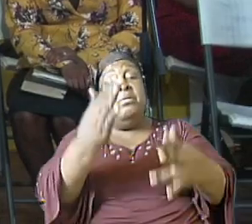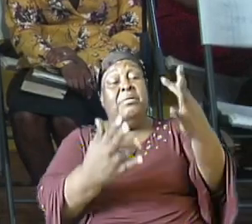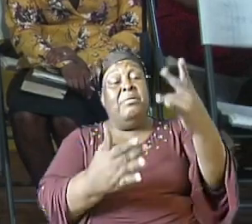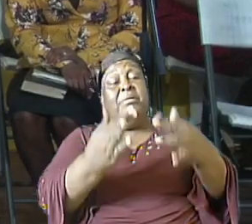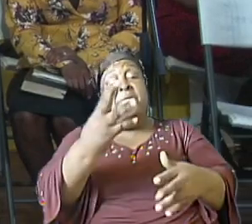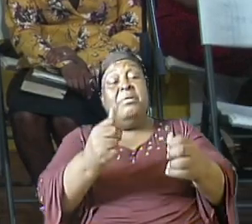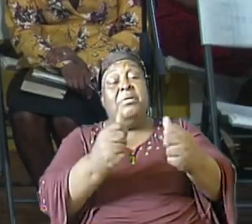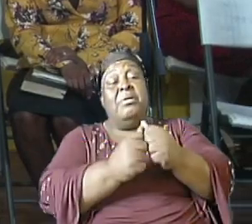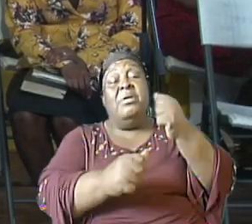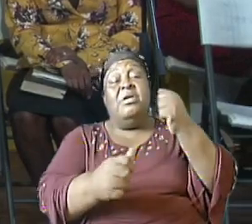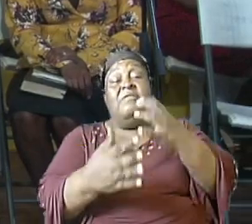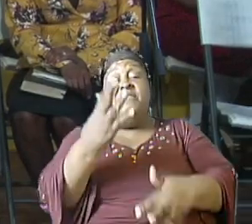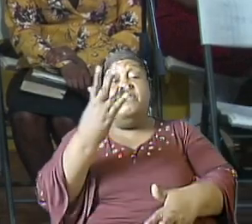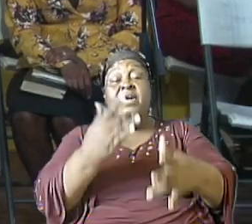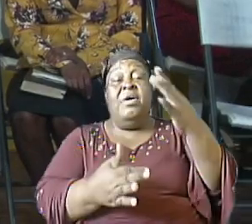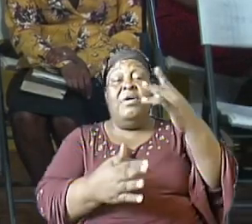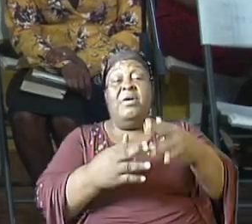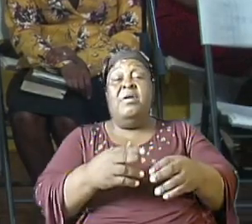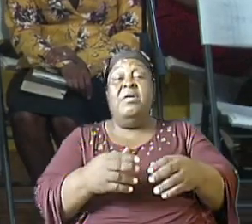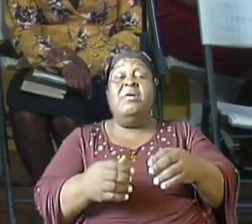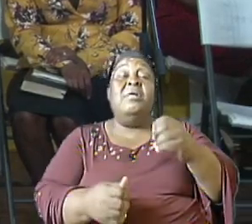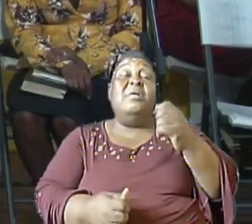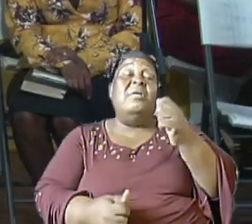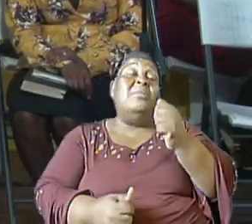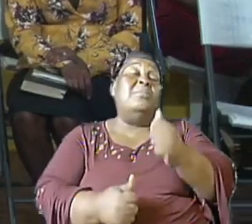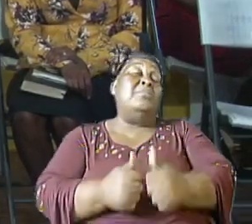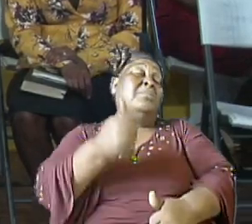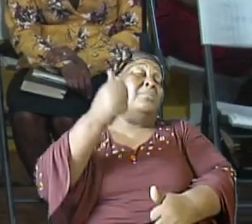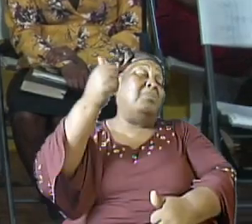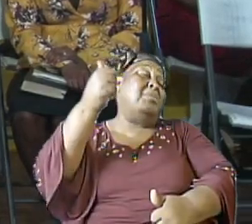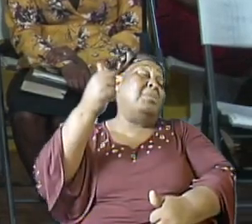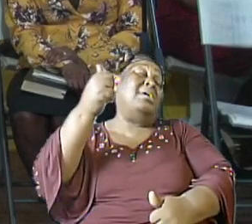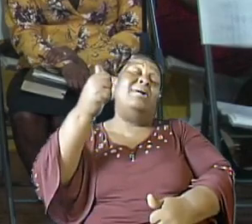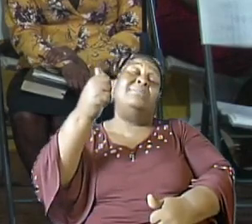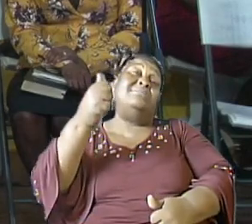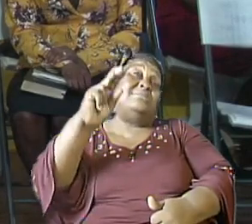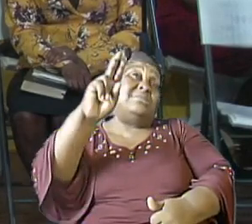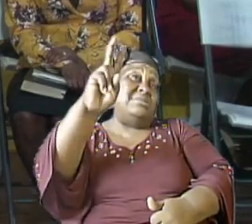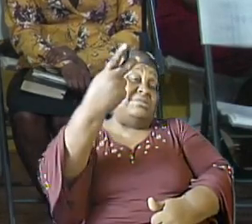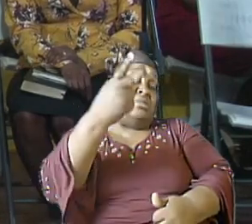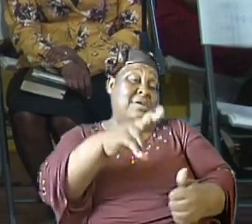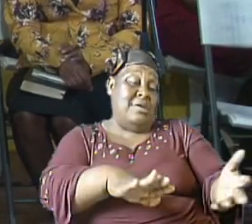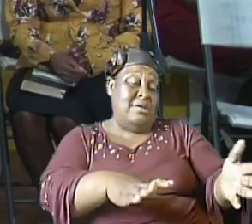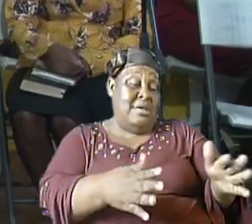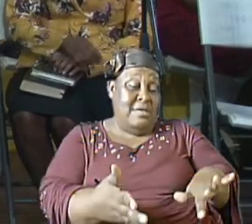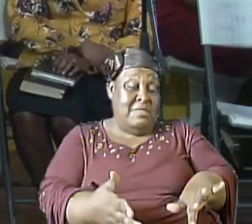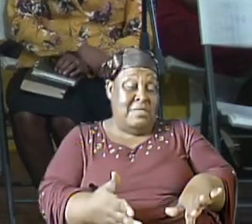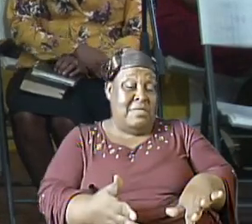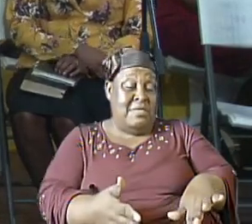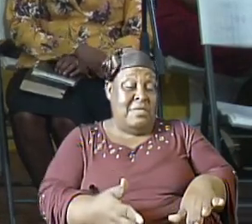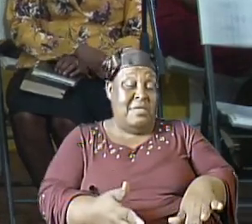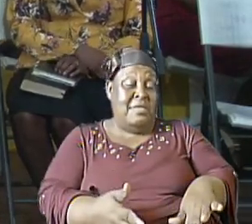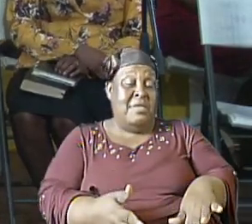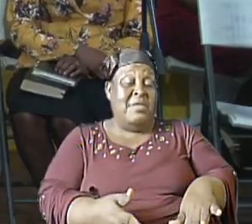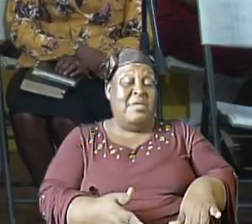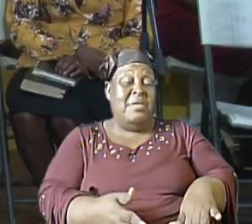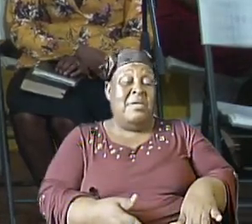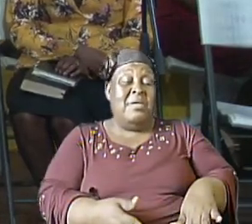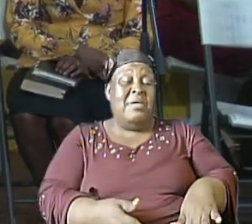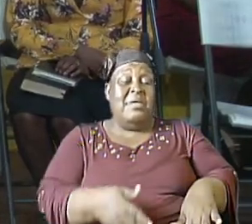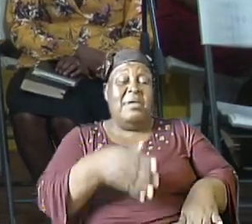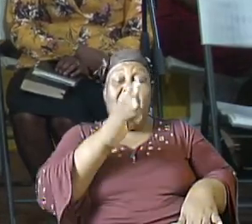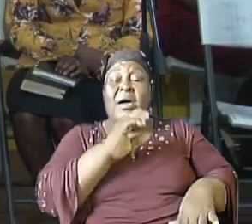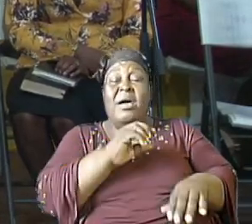is the second death. You know what I like about Jesus? He doesn't surprise us with anything, you know. It's like